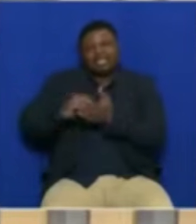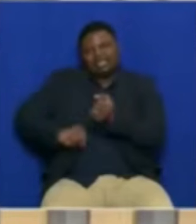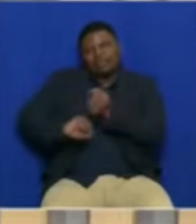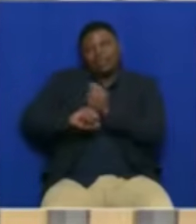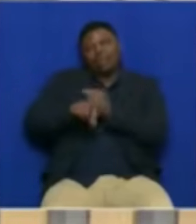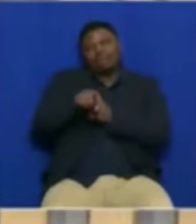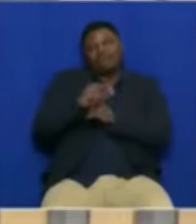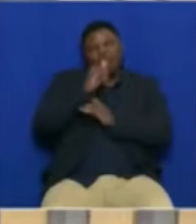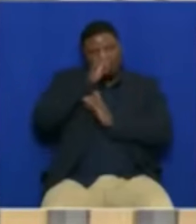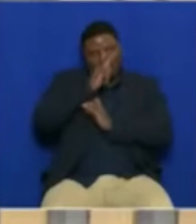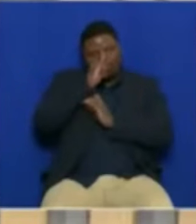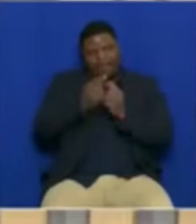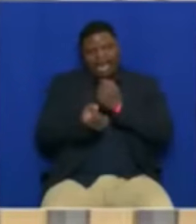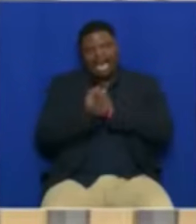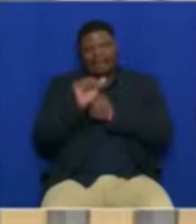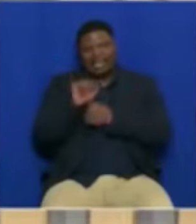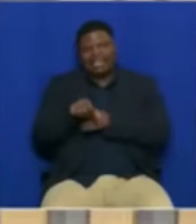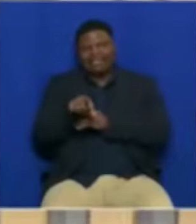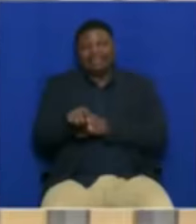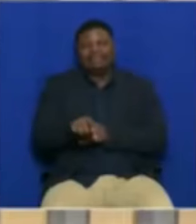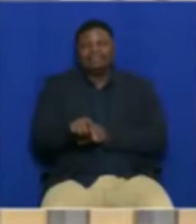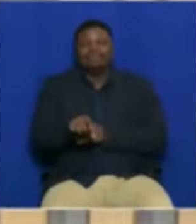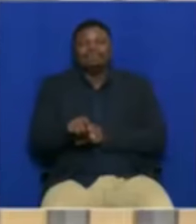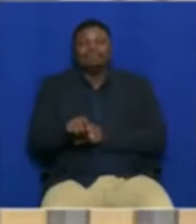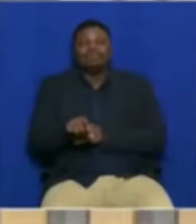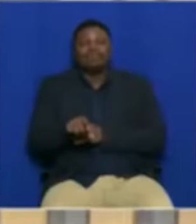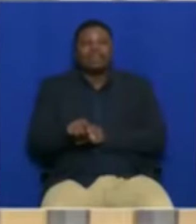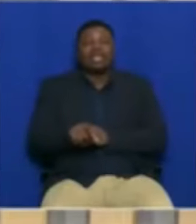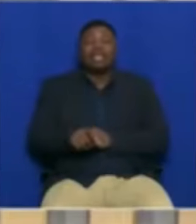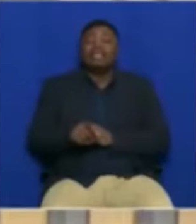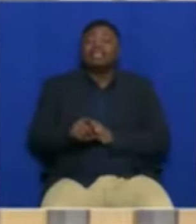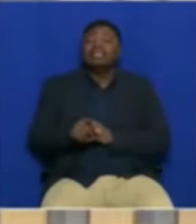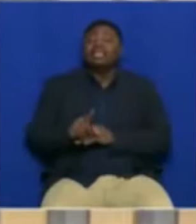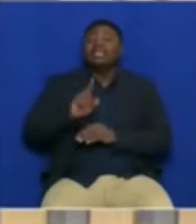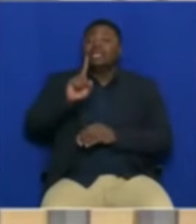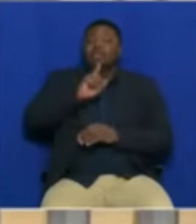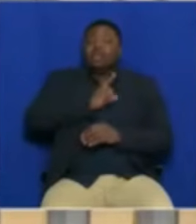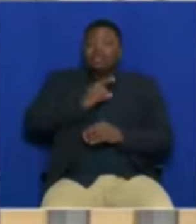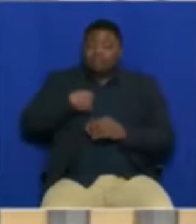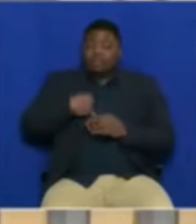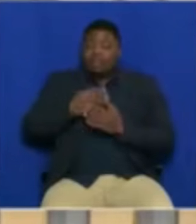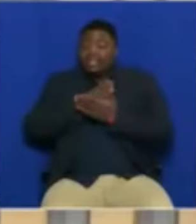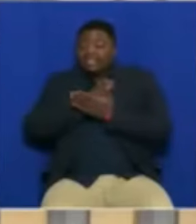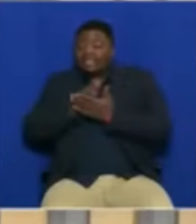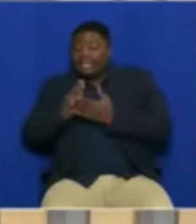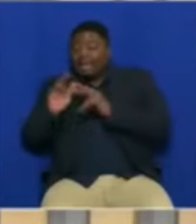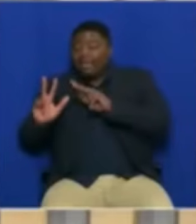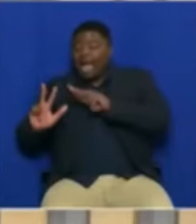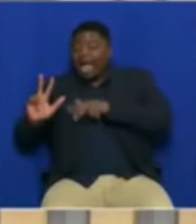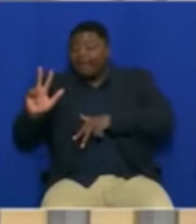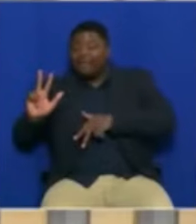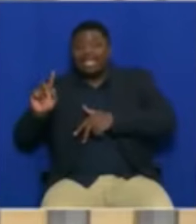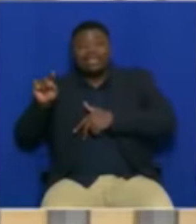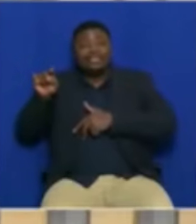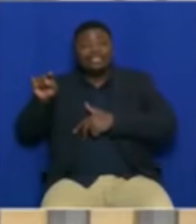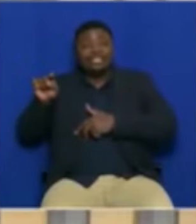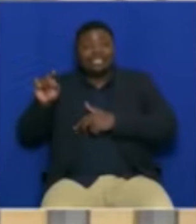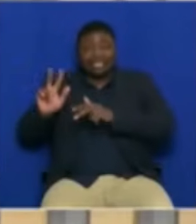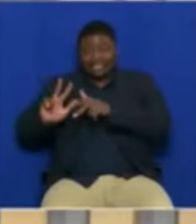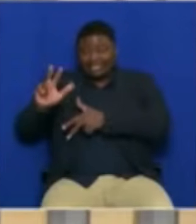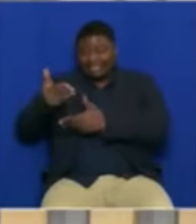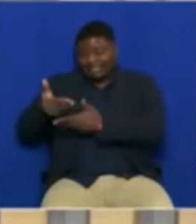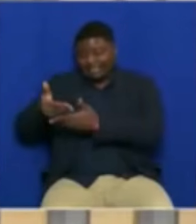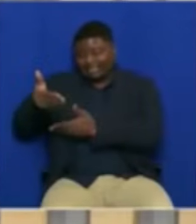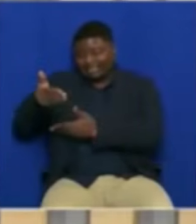is what it's all about. That's why you'll find that some affidavits are taken in January, which is the